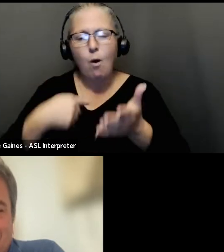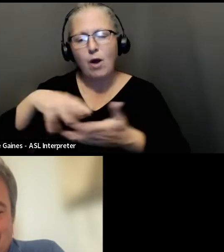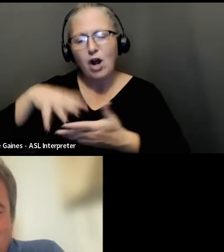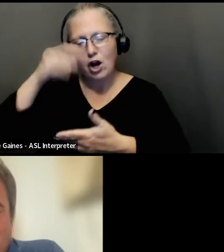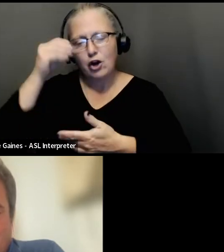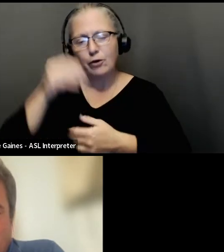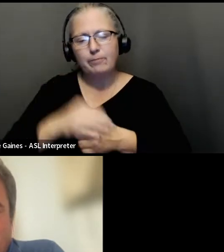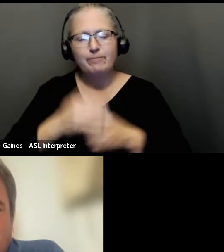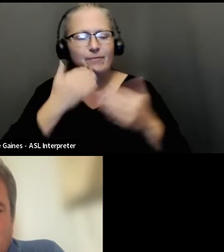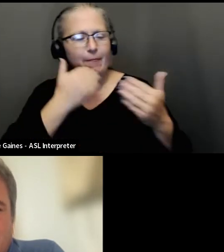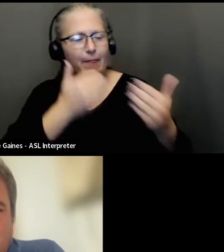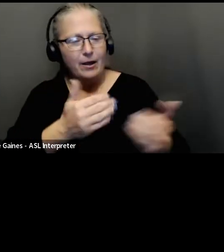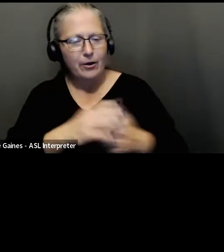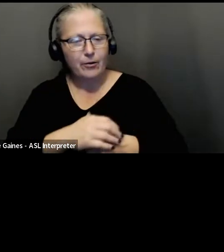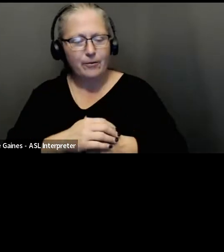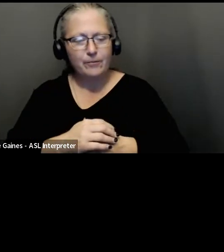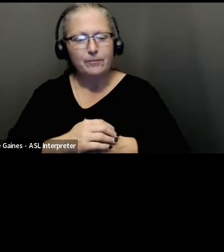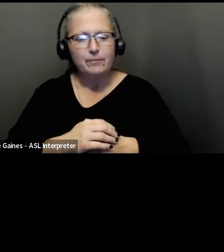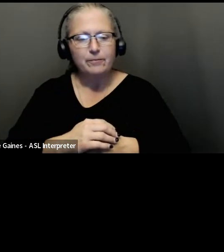Thank you.